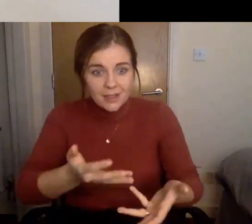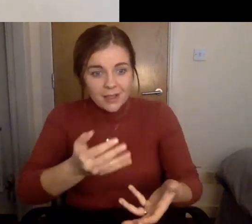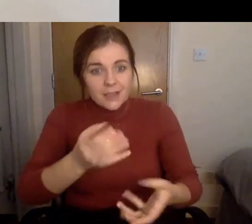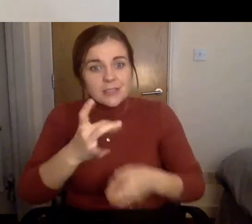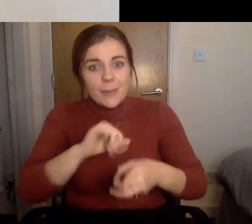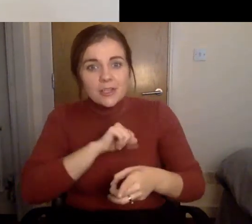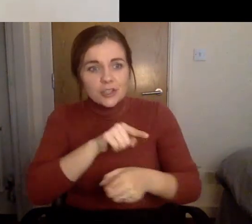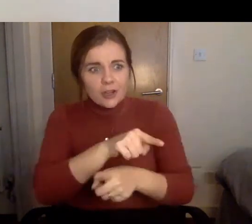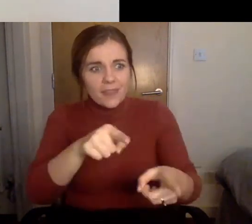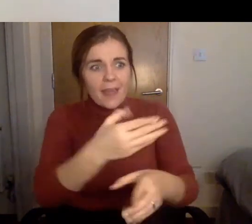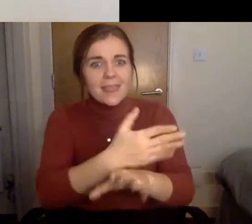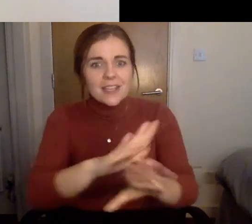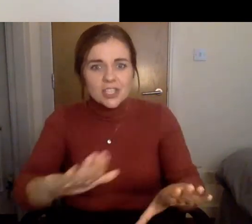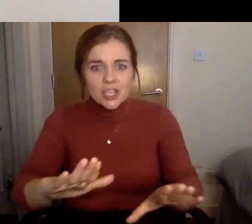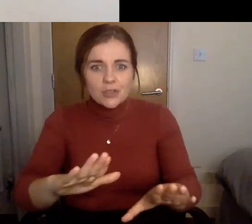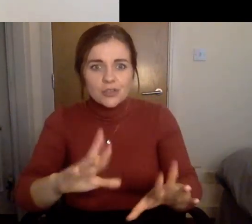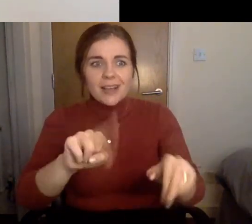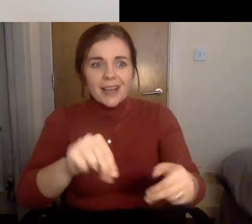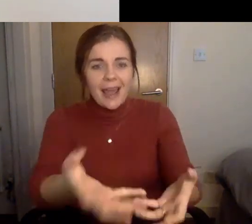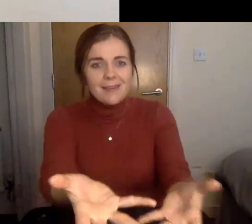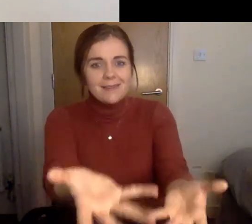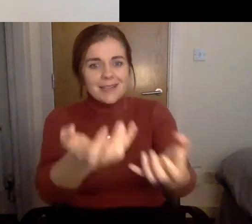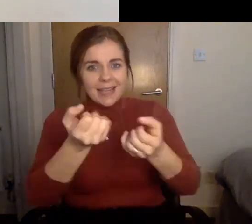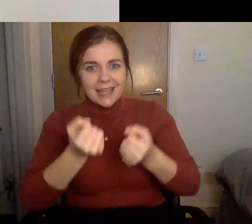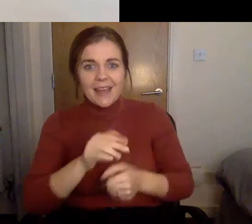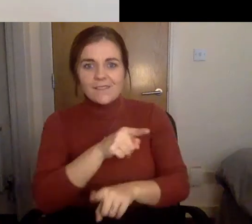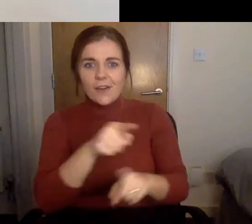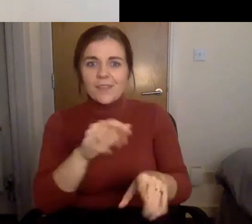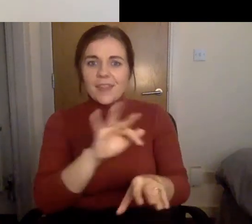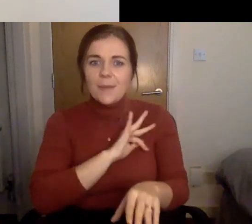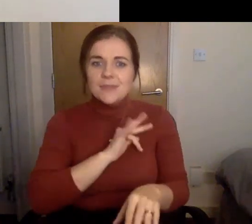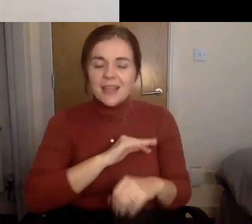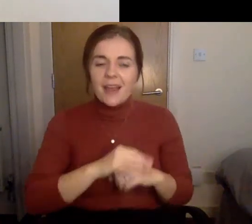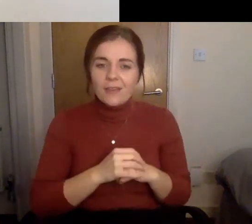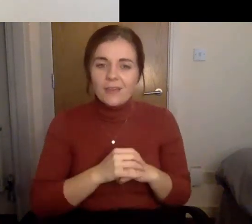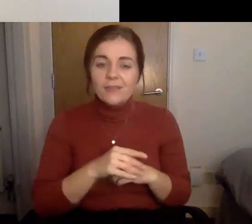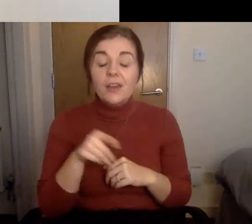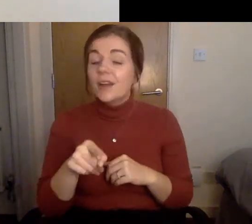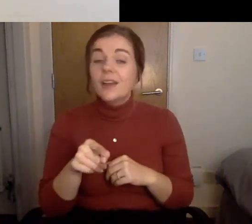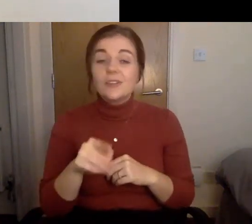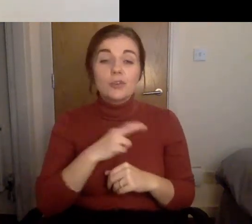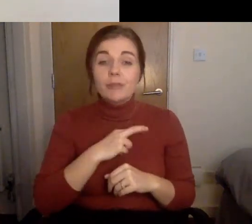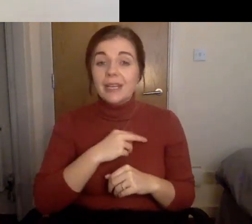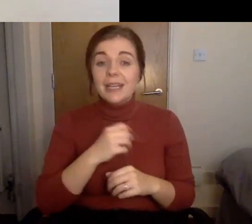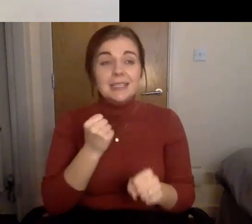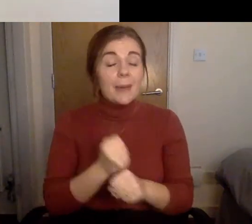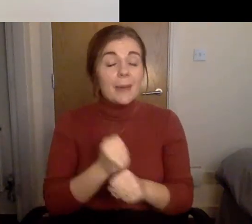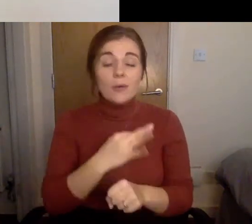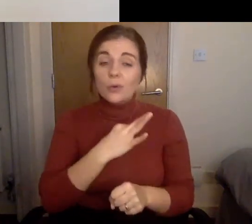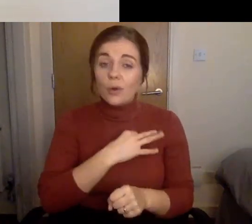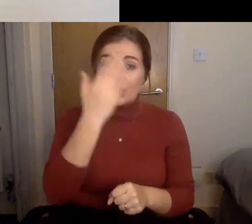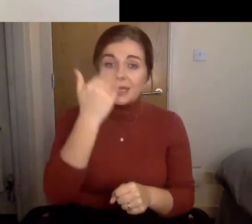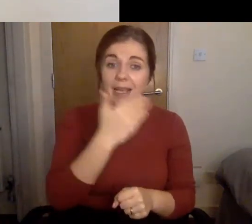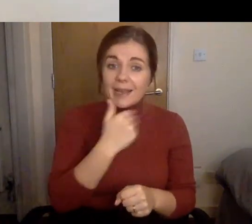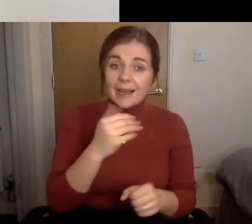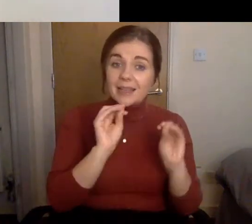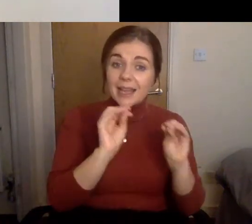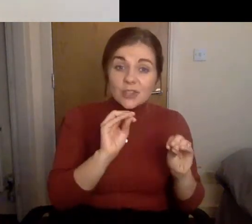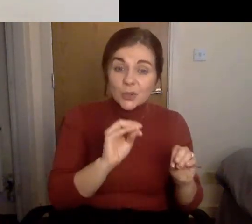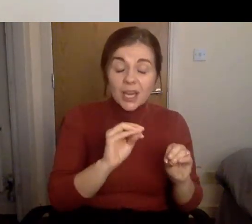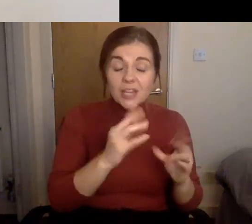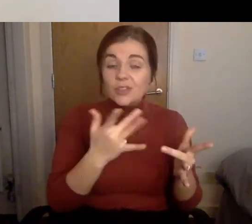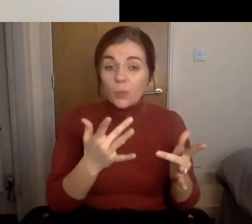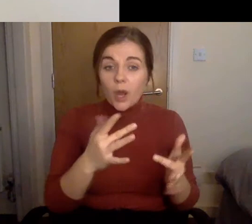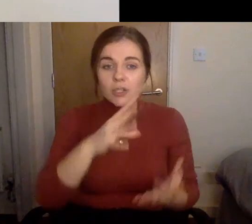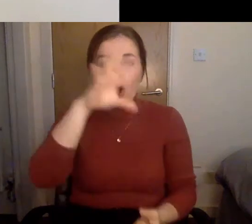authentically give of themselves. And it's about, like, good Catholic, good education again, but good Catholic education is about